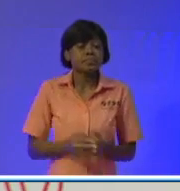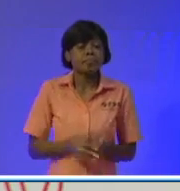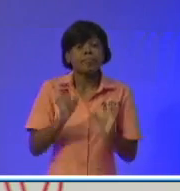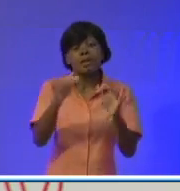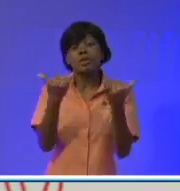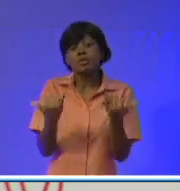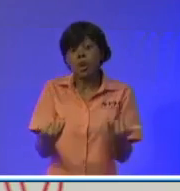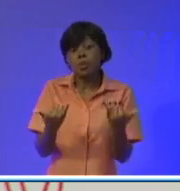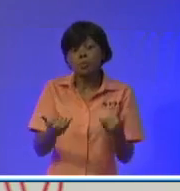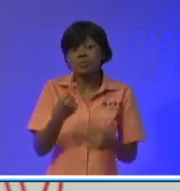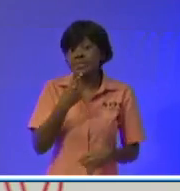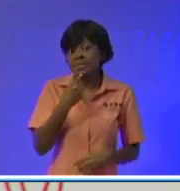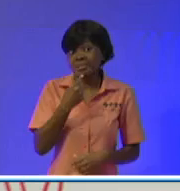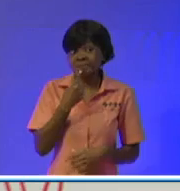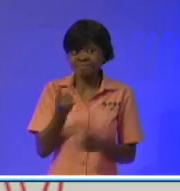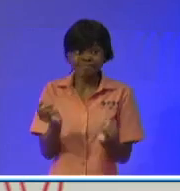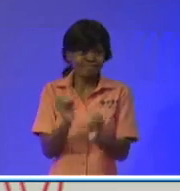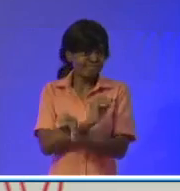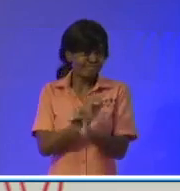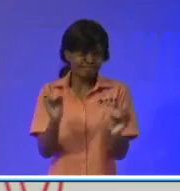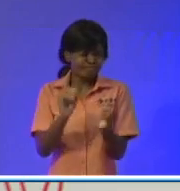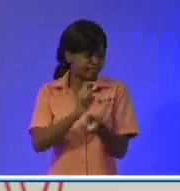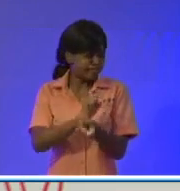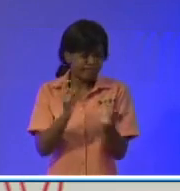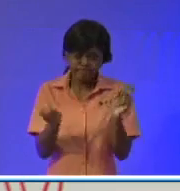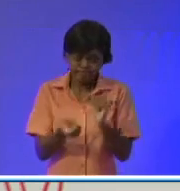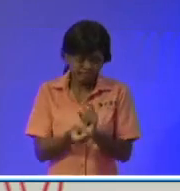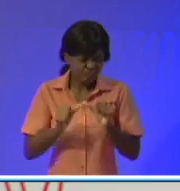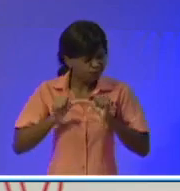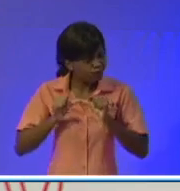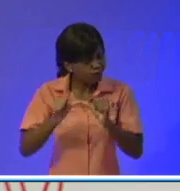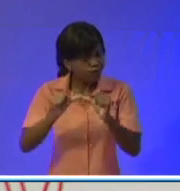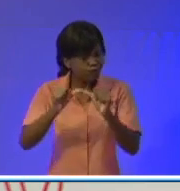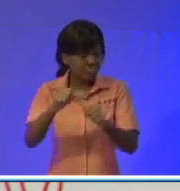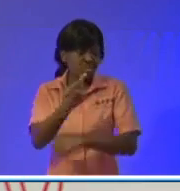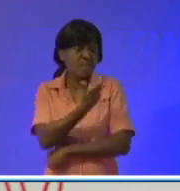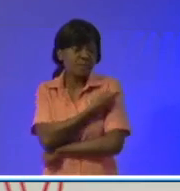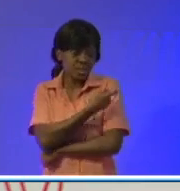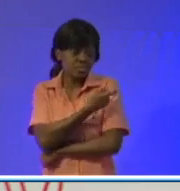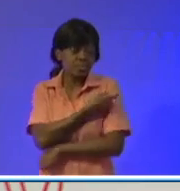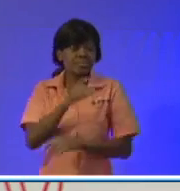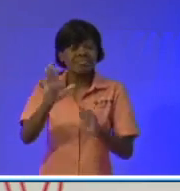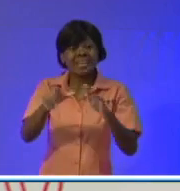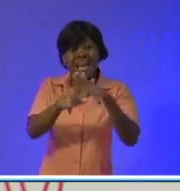have not changed significantly since I was here on Saturday.